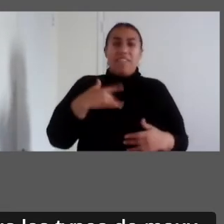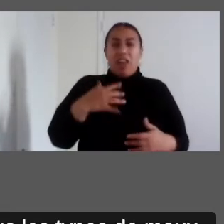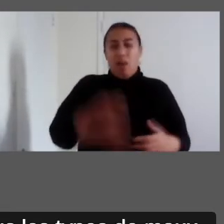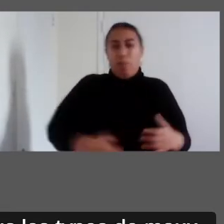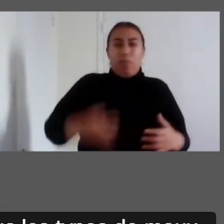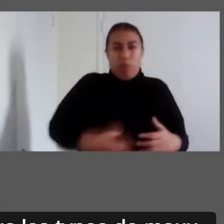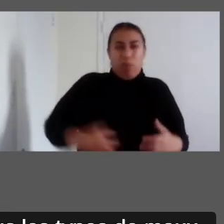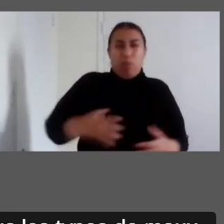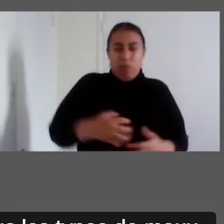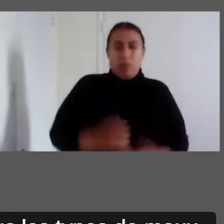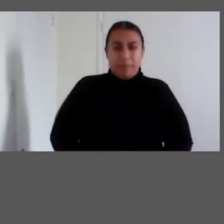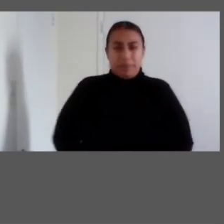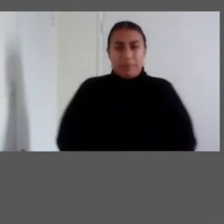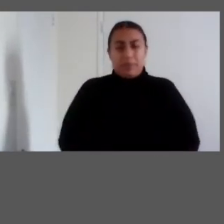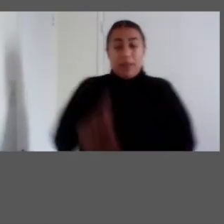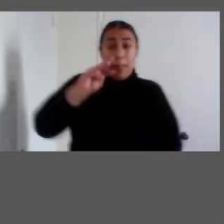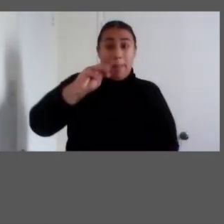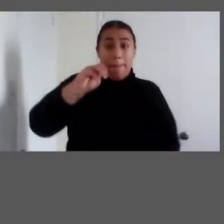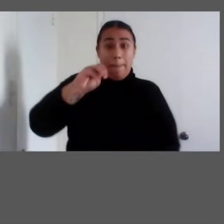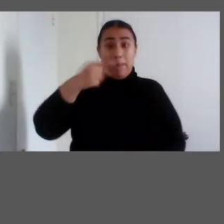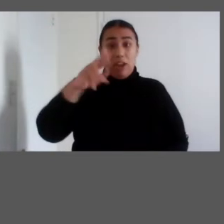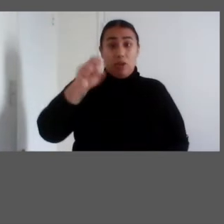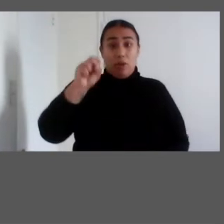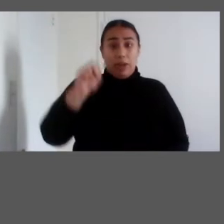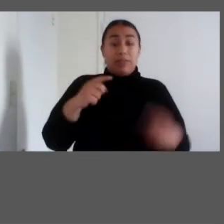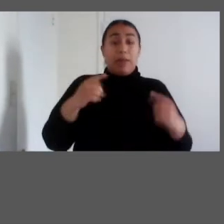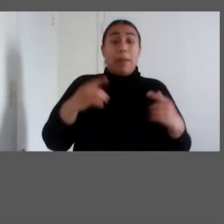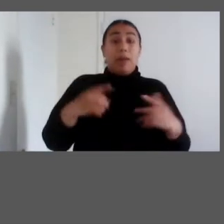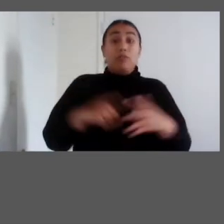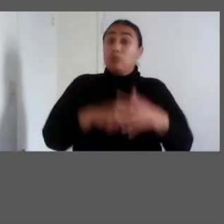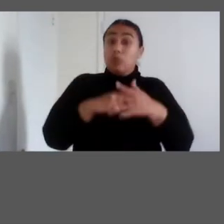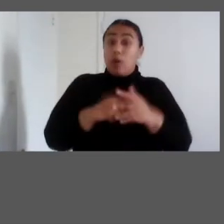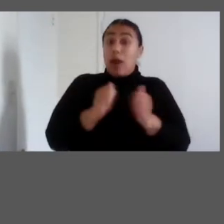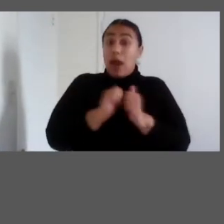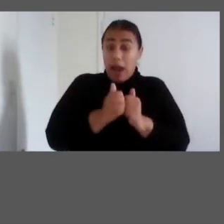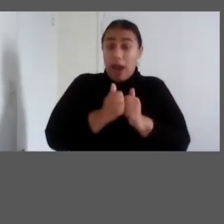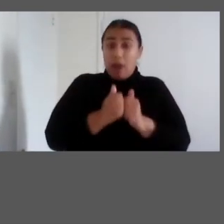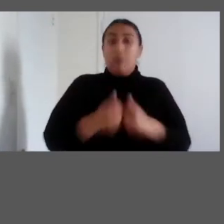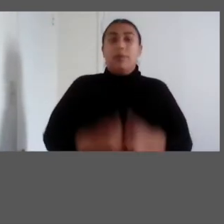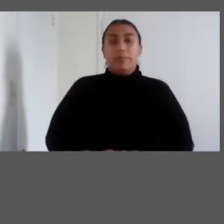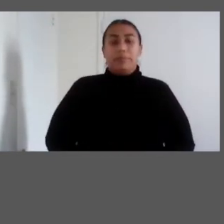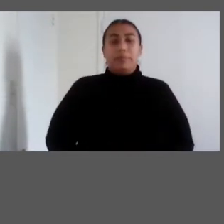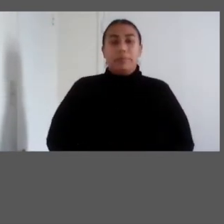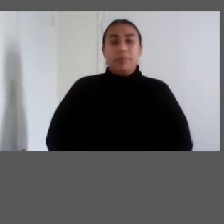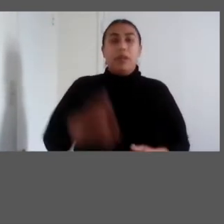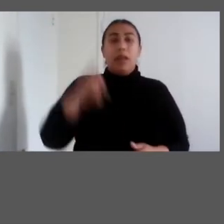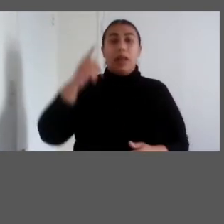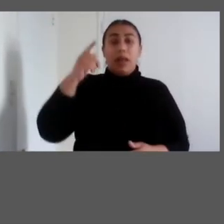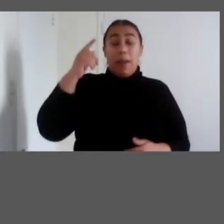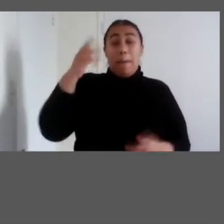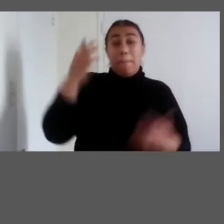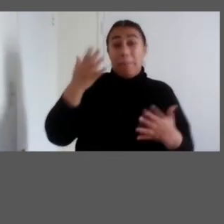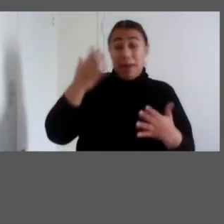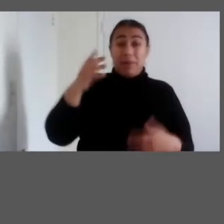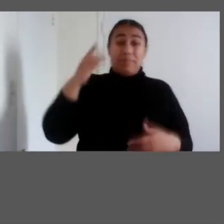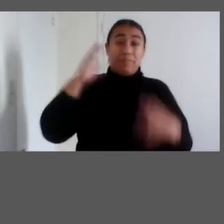vasoconstriction involved in all types of headaches, but with migraines, it's more rapid and there's both. The initial phase of any migraine